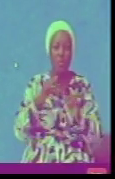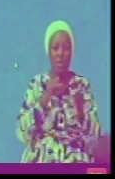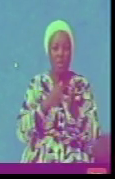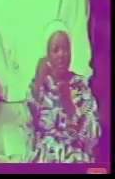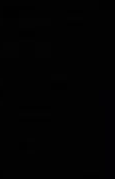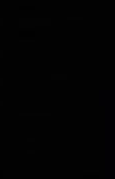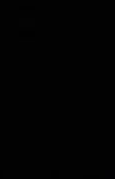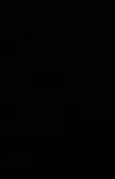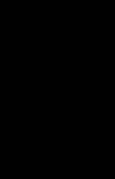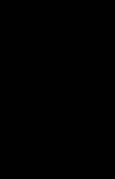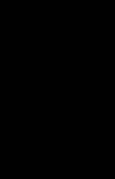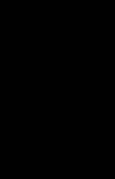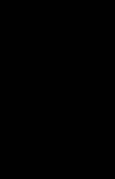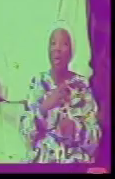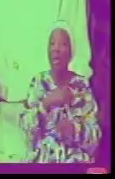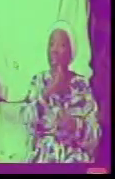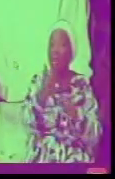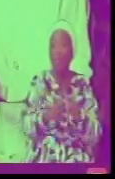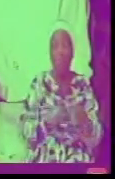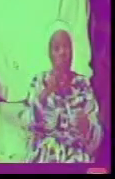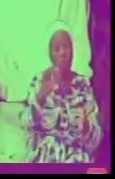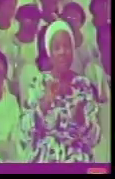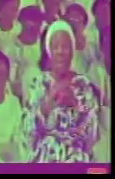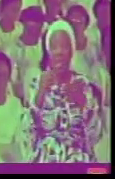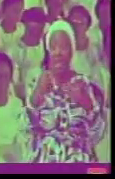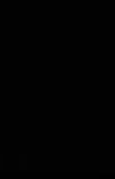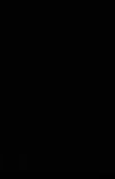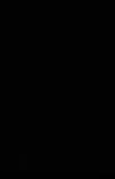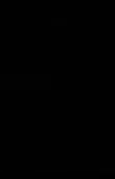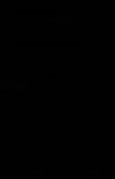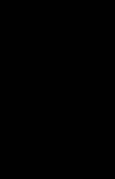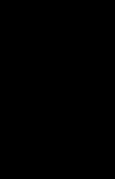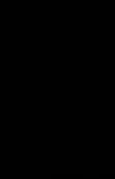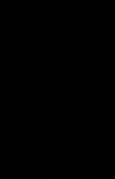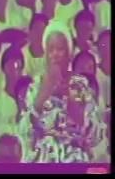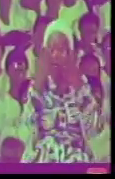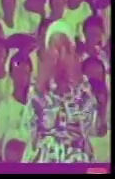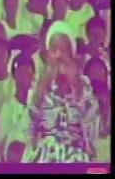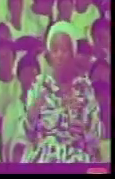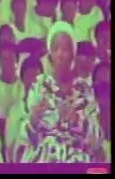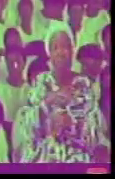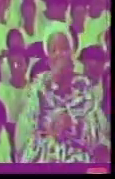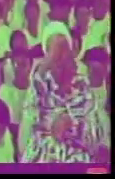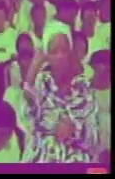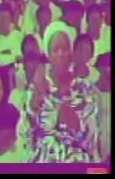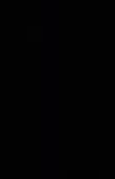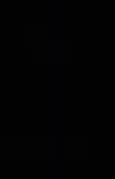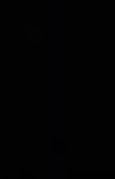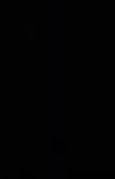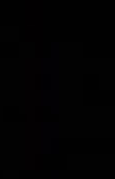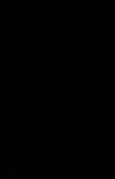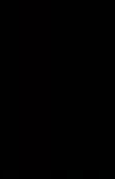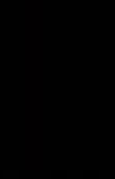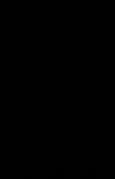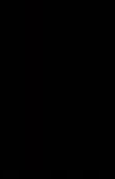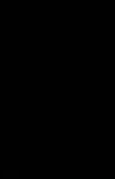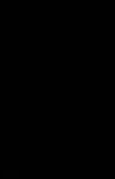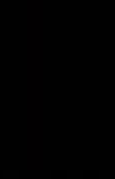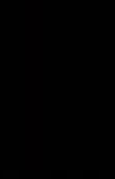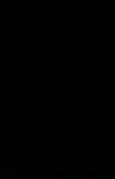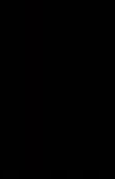tonight. He will do it for you. Everyone that has been convicted of their sin, and you